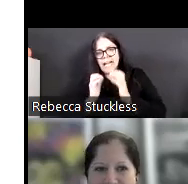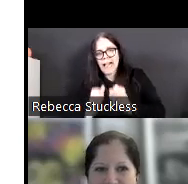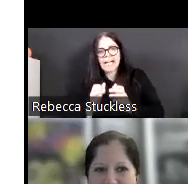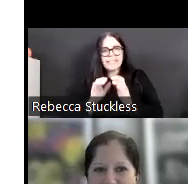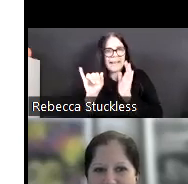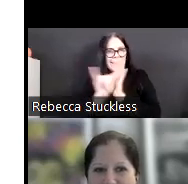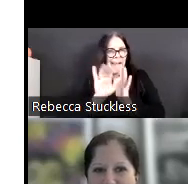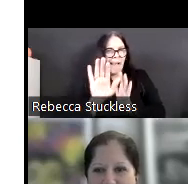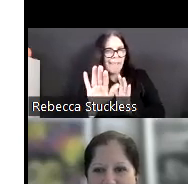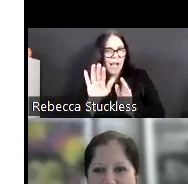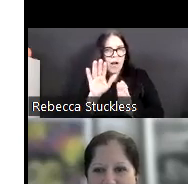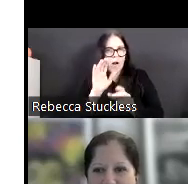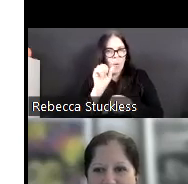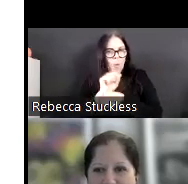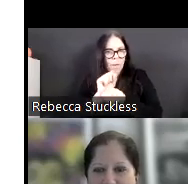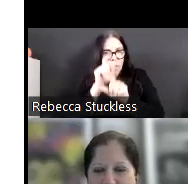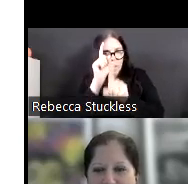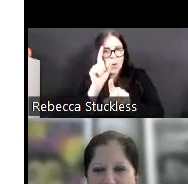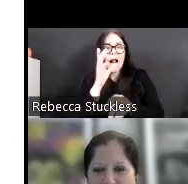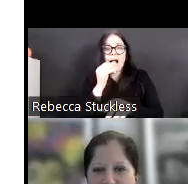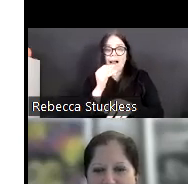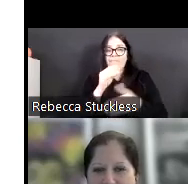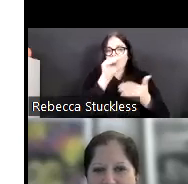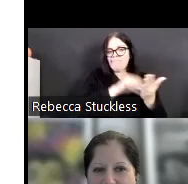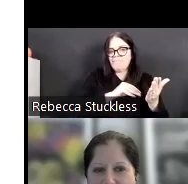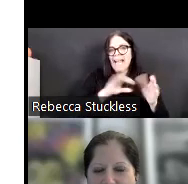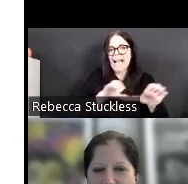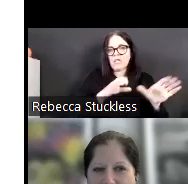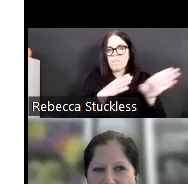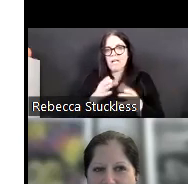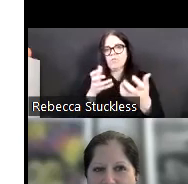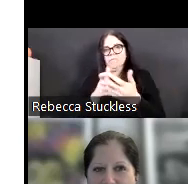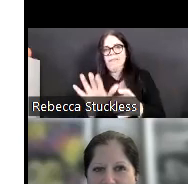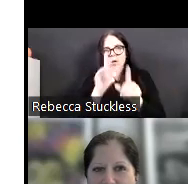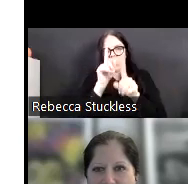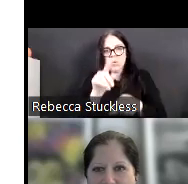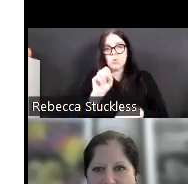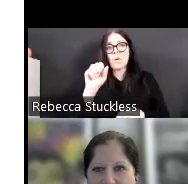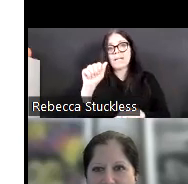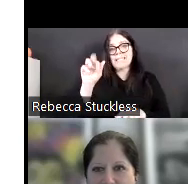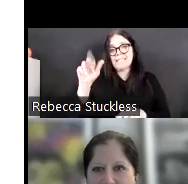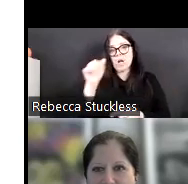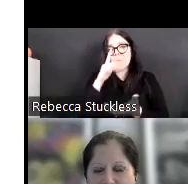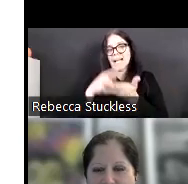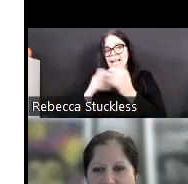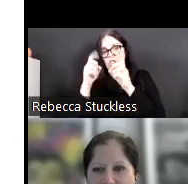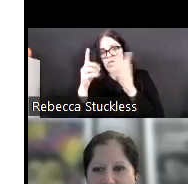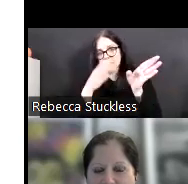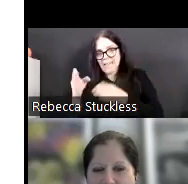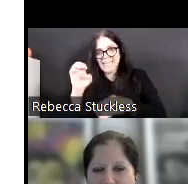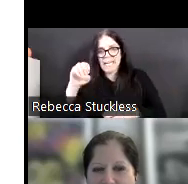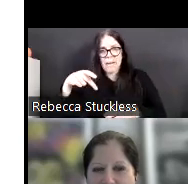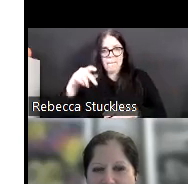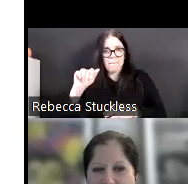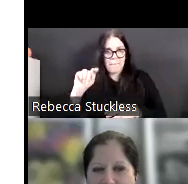or complete action plans to help them meet those goals. So Sarah's going to be talking about the Education Planning and Assessment Tool, or EPAT,